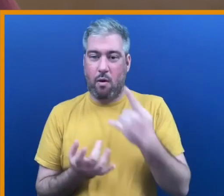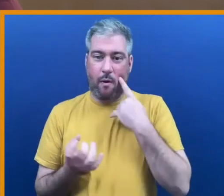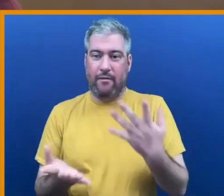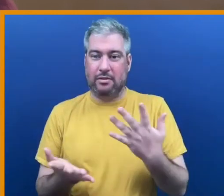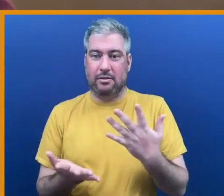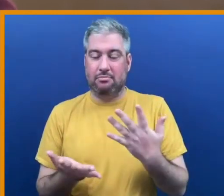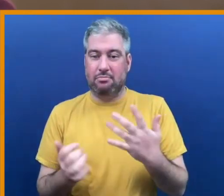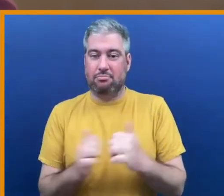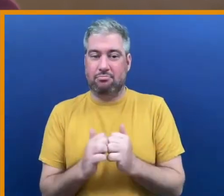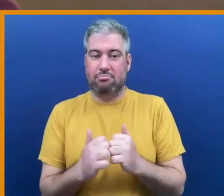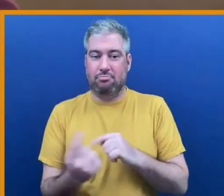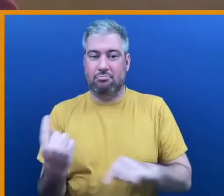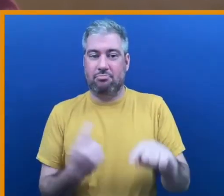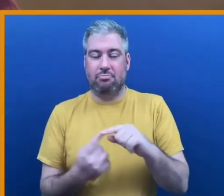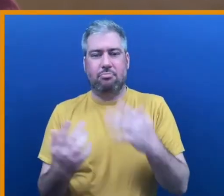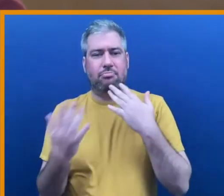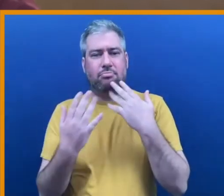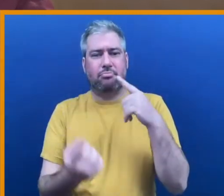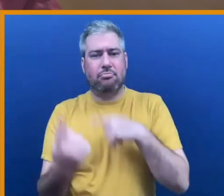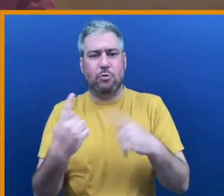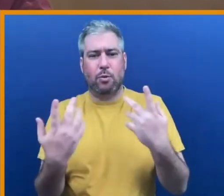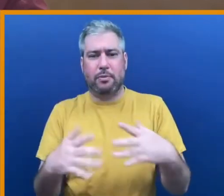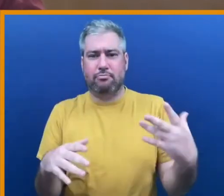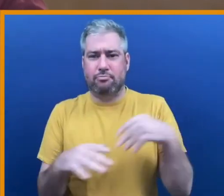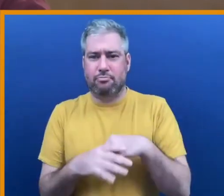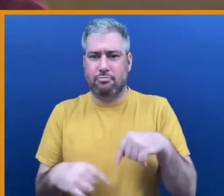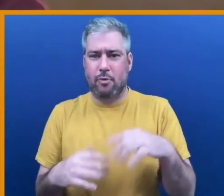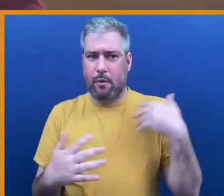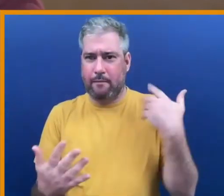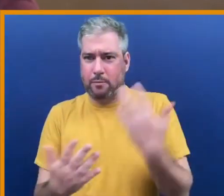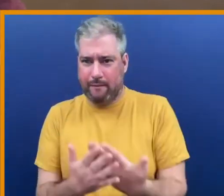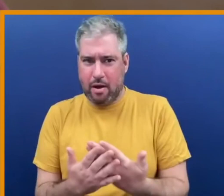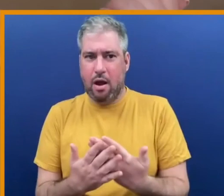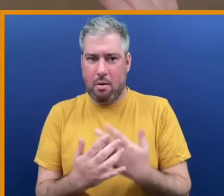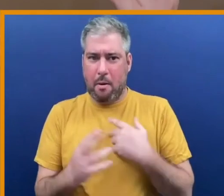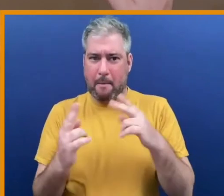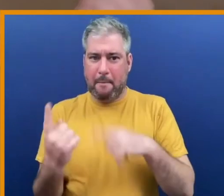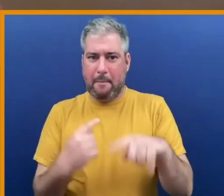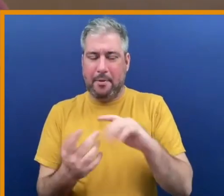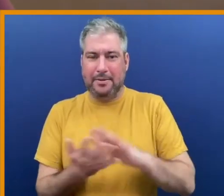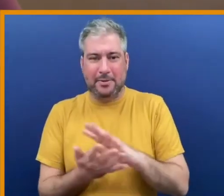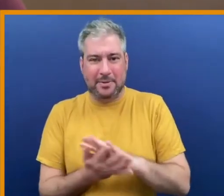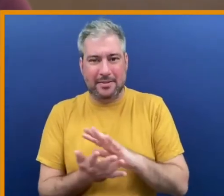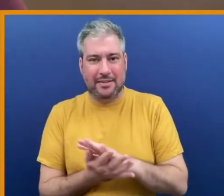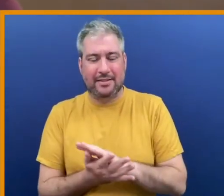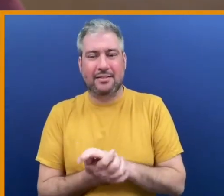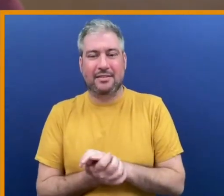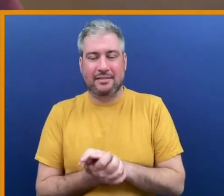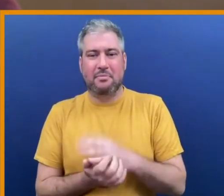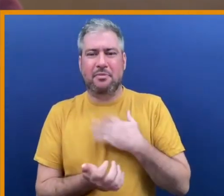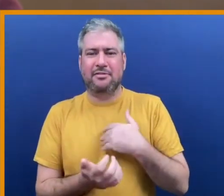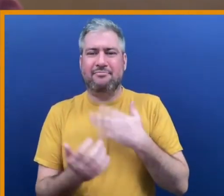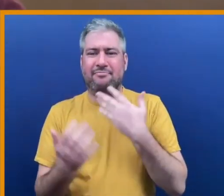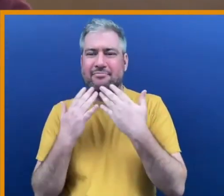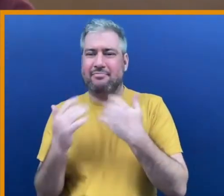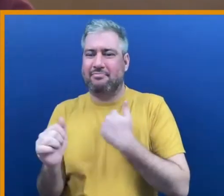conference so far, and I hope you're enjoying it. I'd like to thank my aides Bex Scott and Chris Adams. And we're now going to be